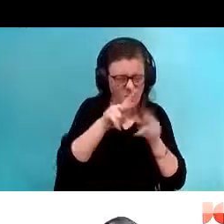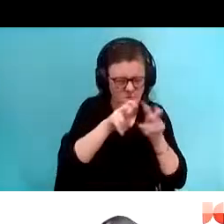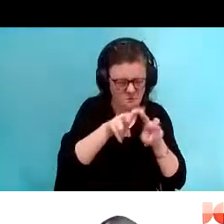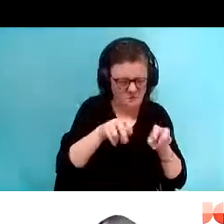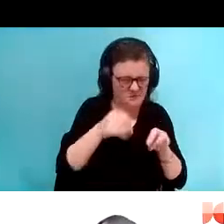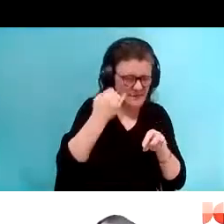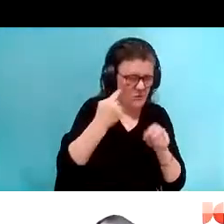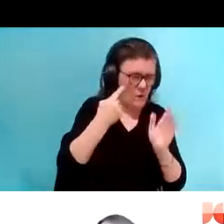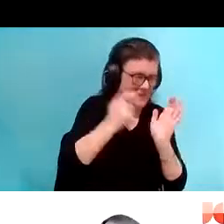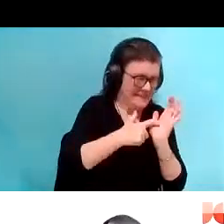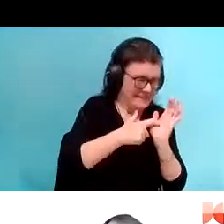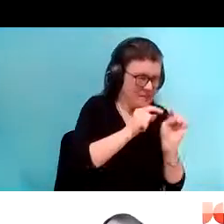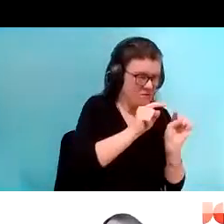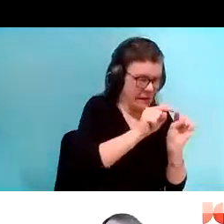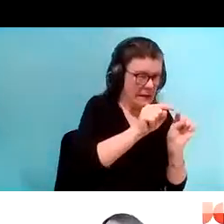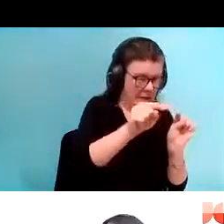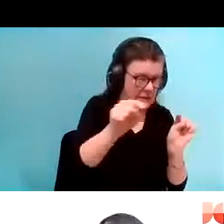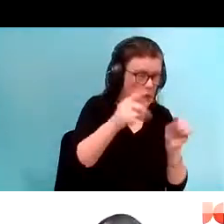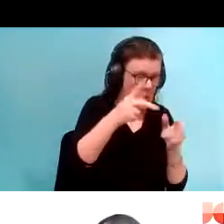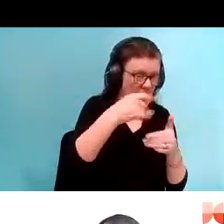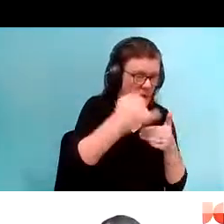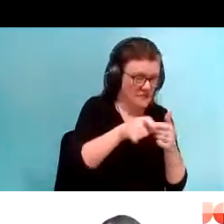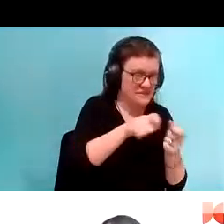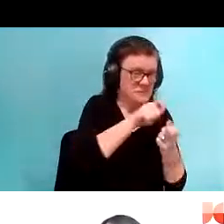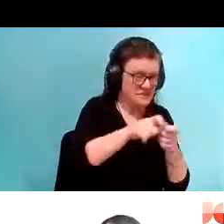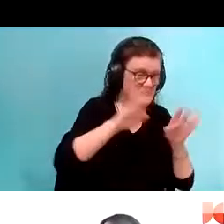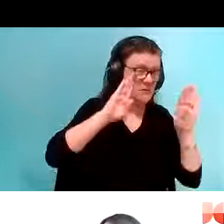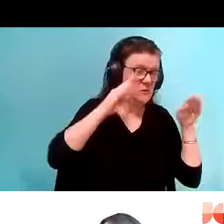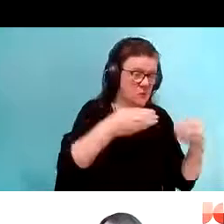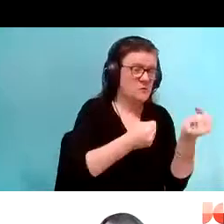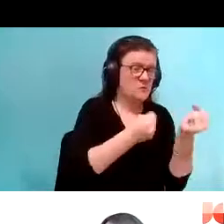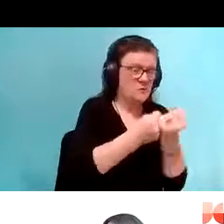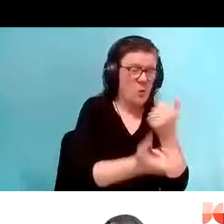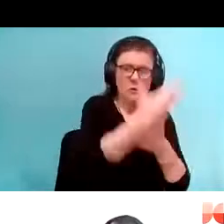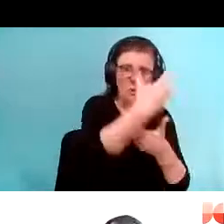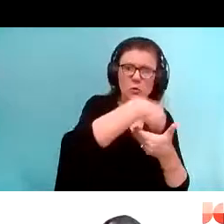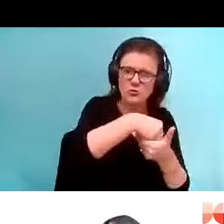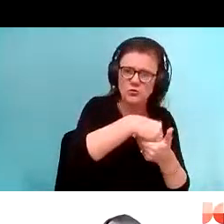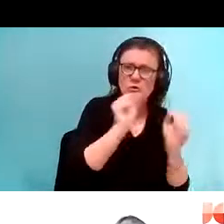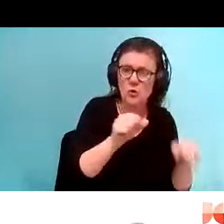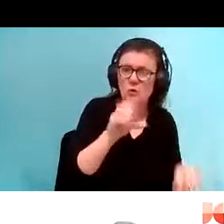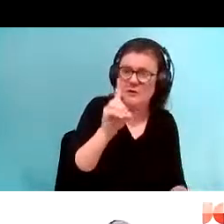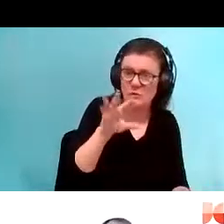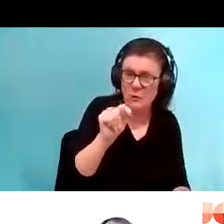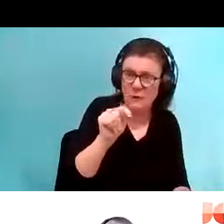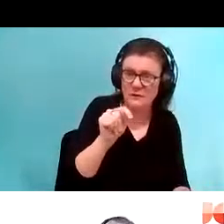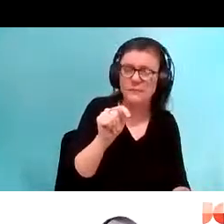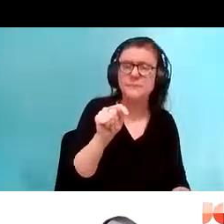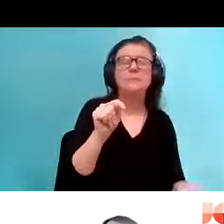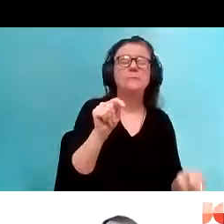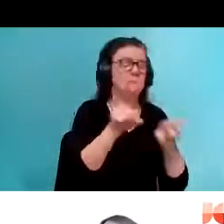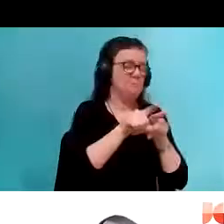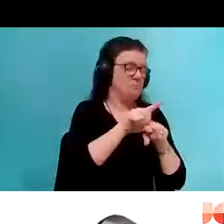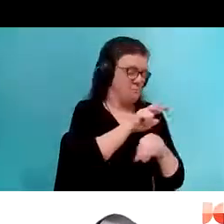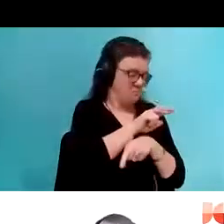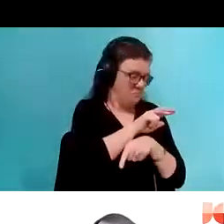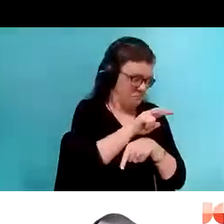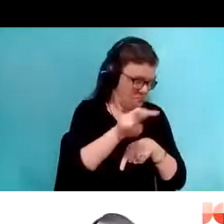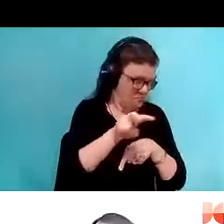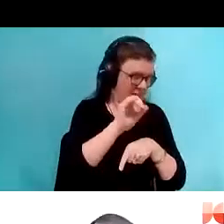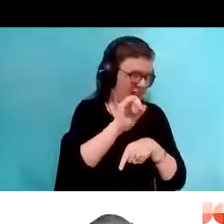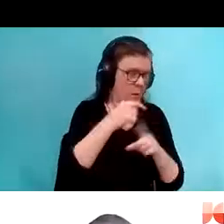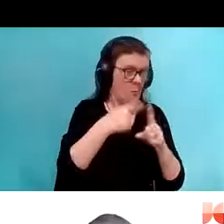can identify projects that specifically support inclusion. And it also enabled us to look at how that aid